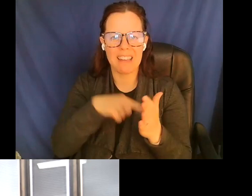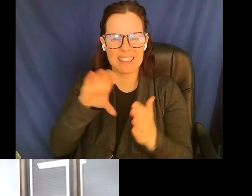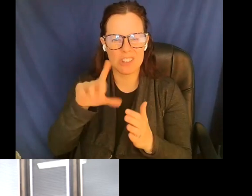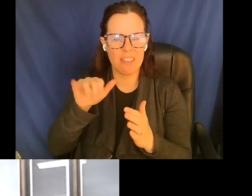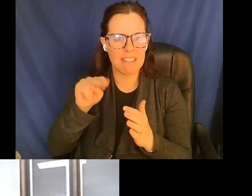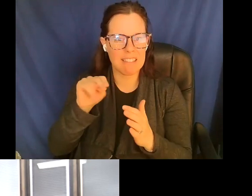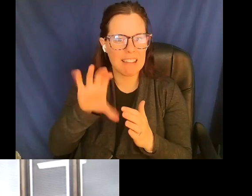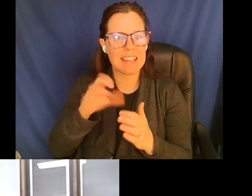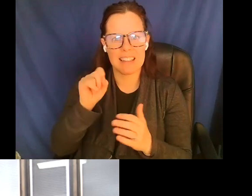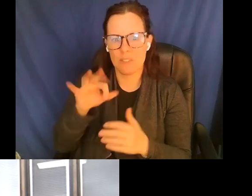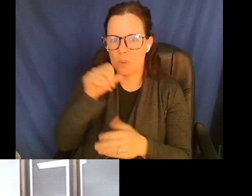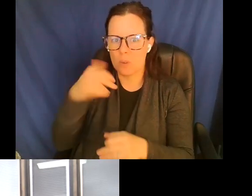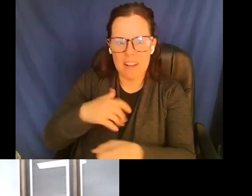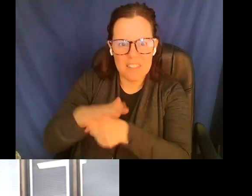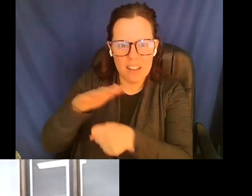low supply.